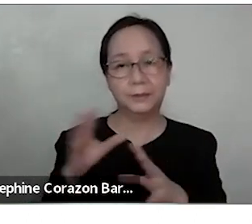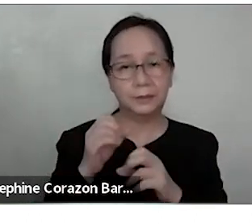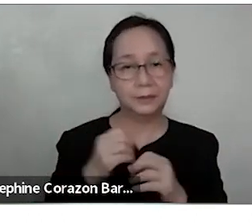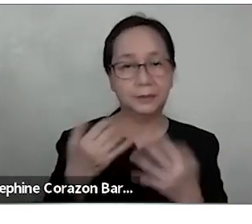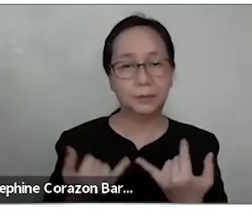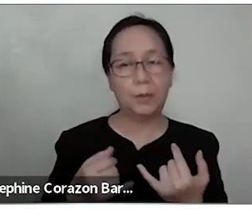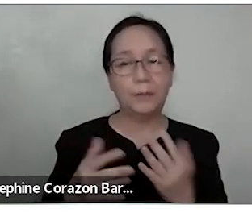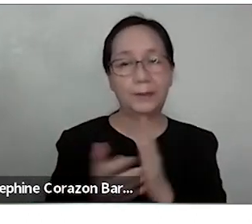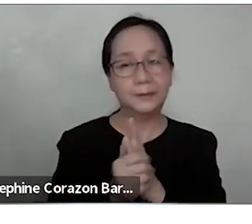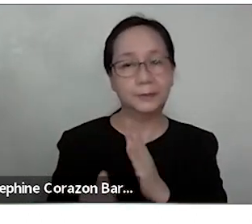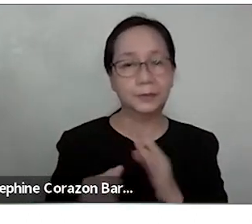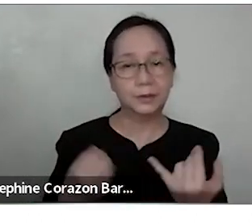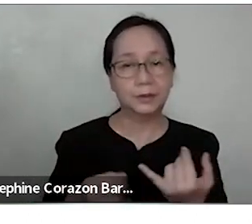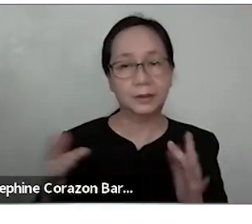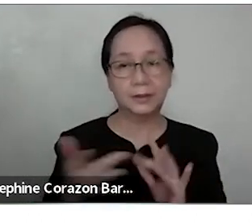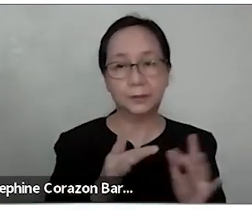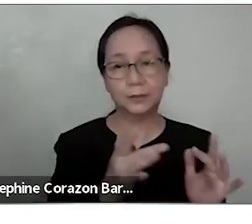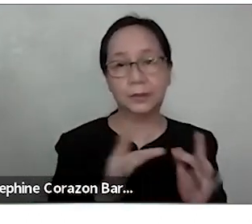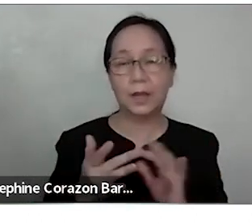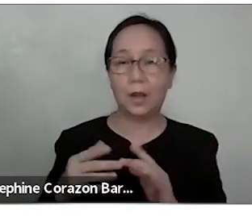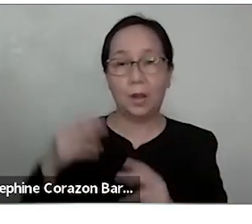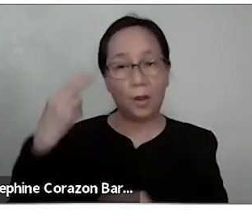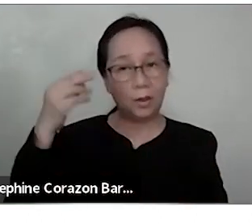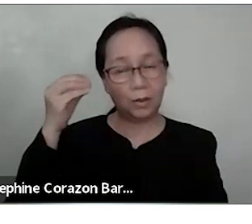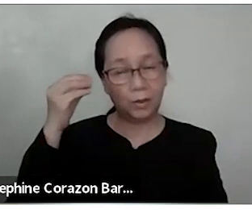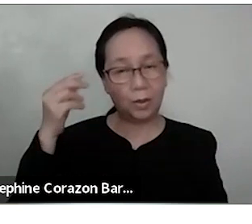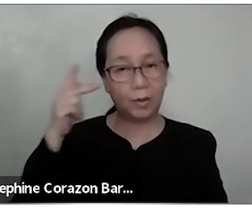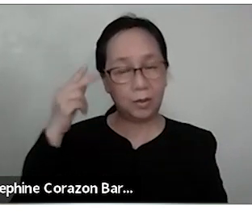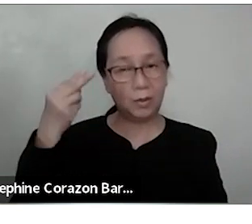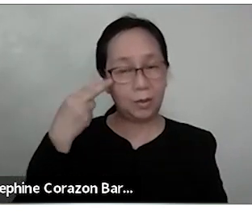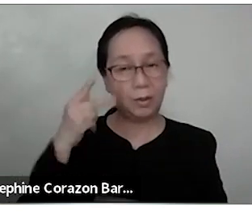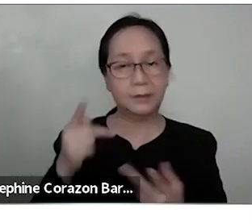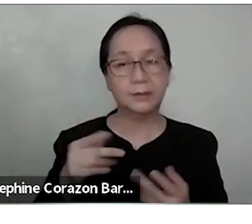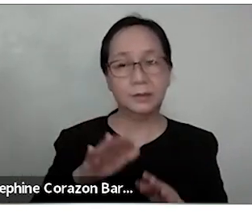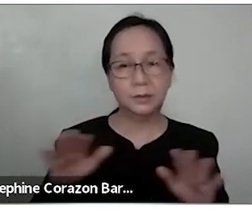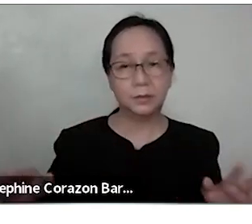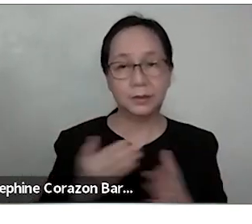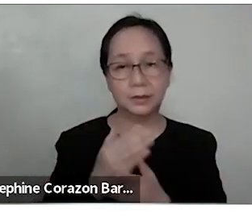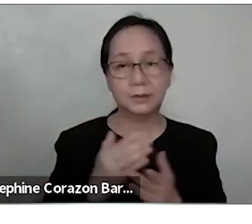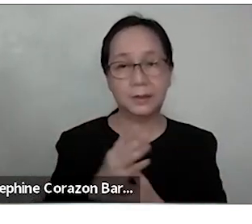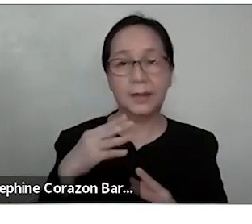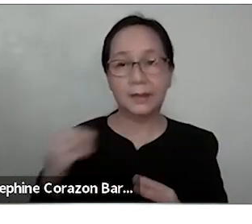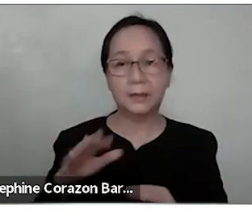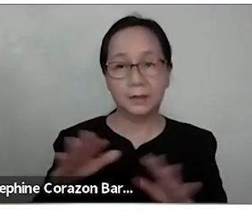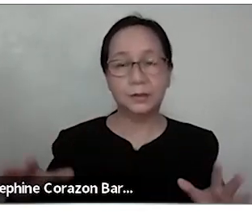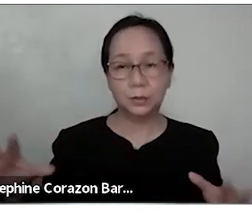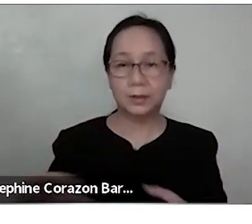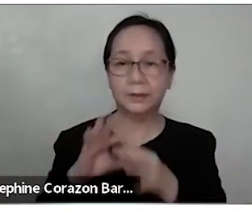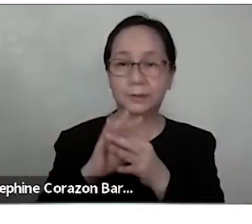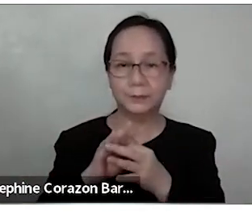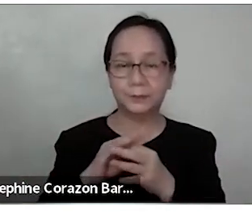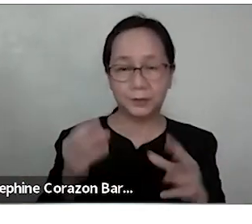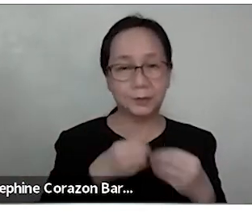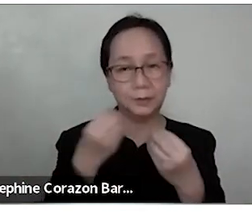participation experts within our network, including Hong Kong Committee on Children's Rights, and also Child Rights Connect, who provided a number